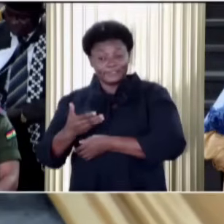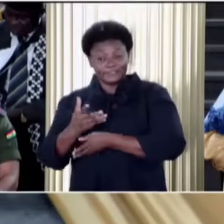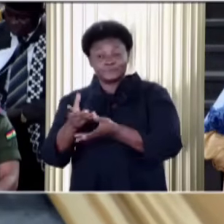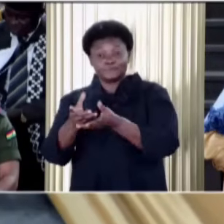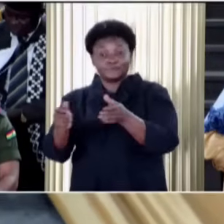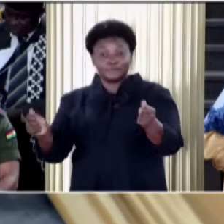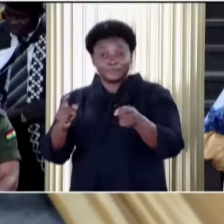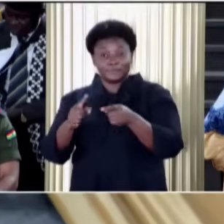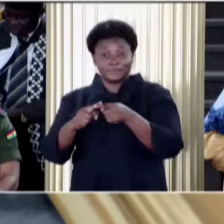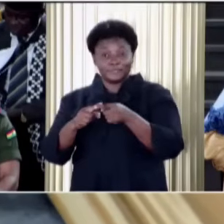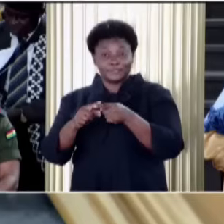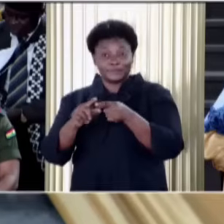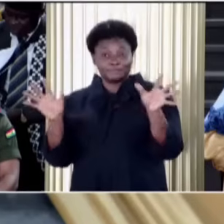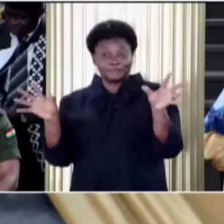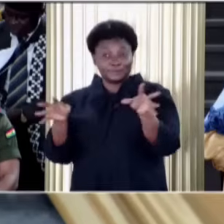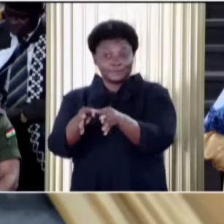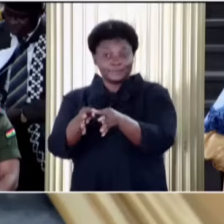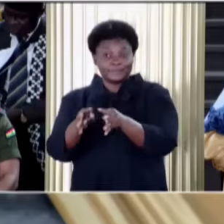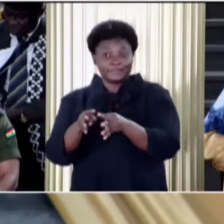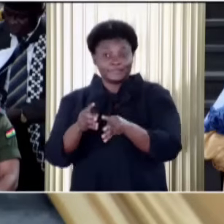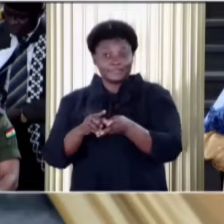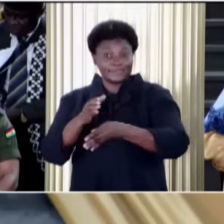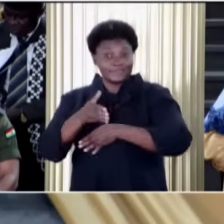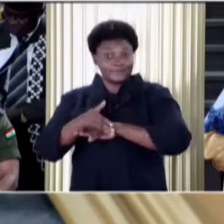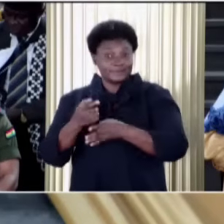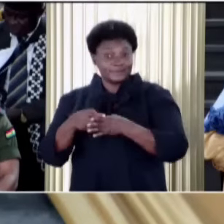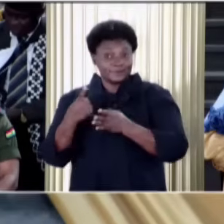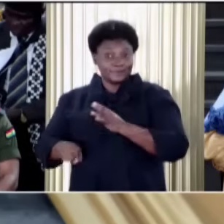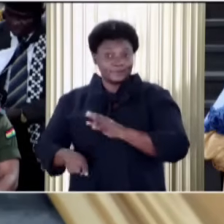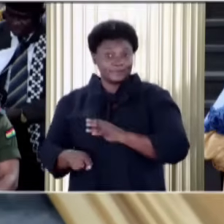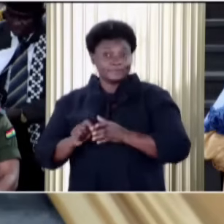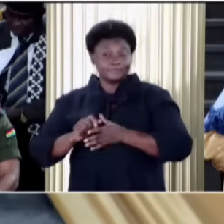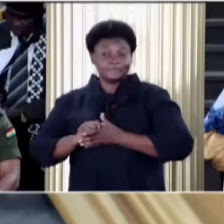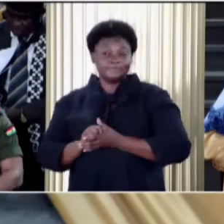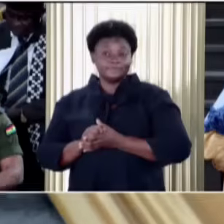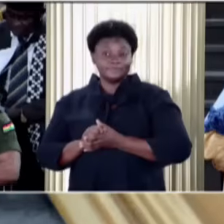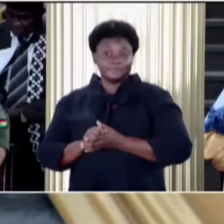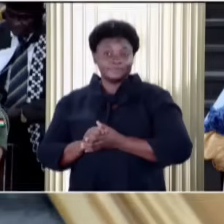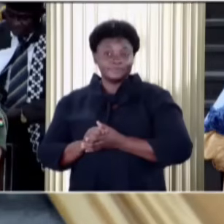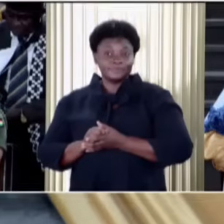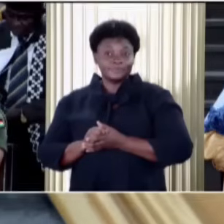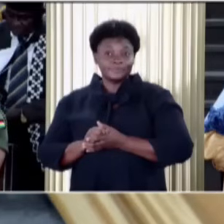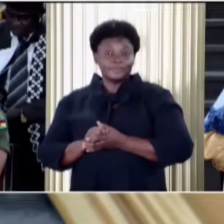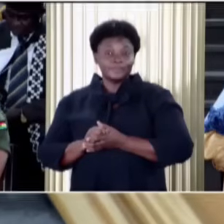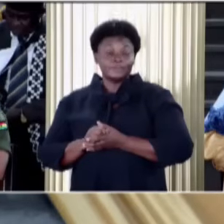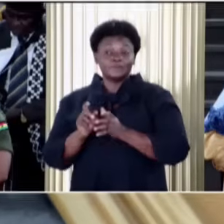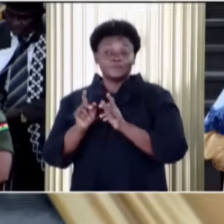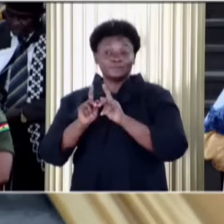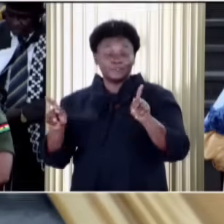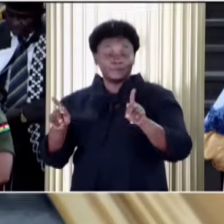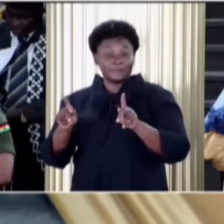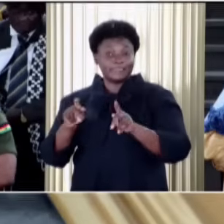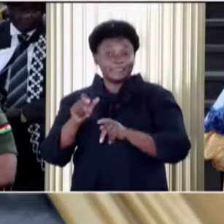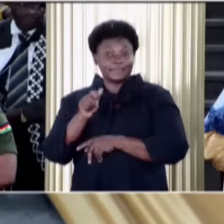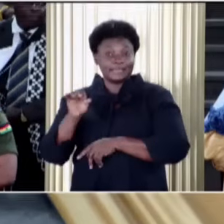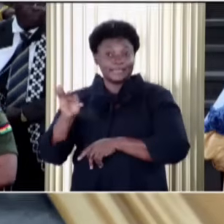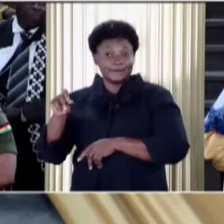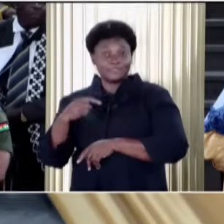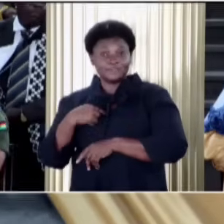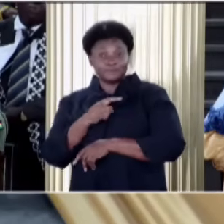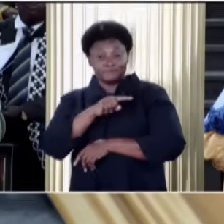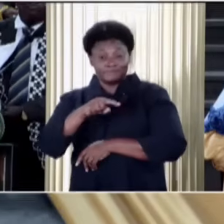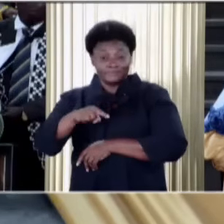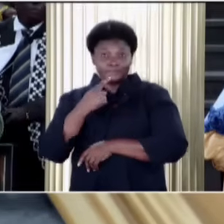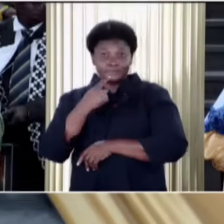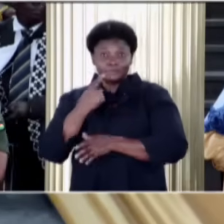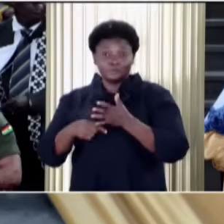congregation, after which the Senior Assistant Registrar, Public Affairs, Ms. Pascaline Sonsore, will